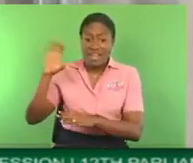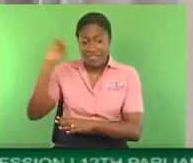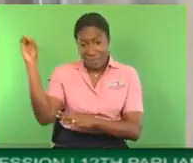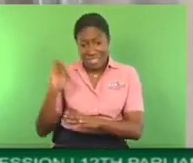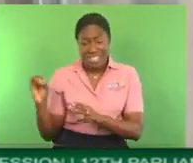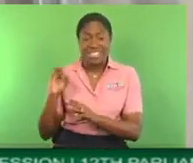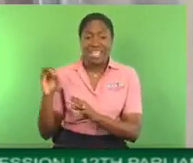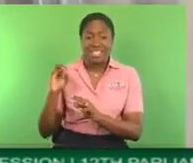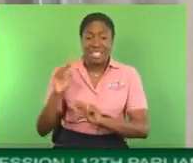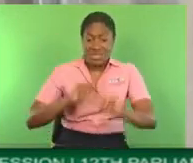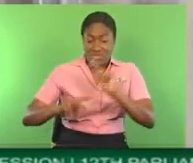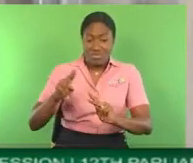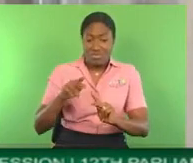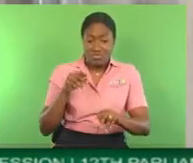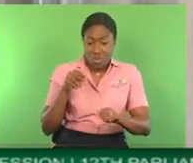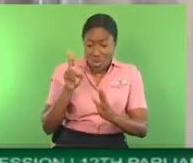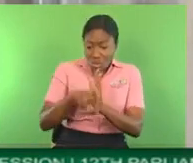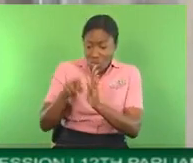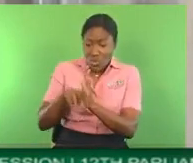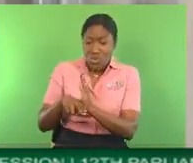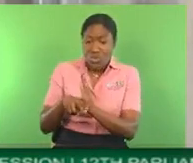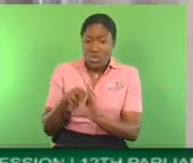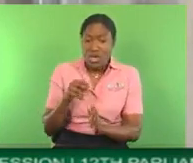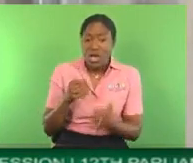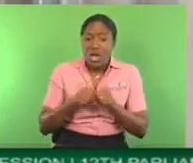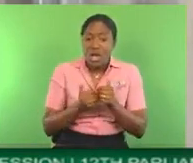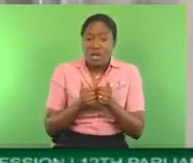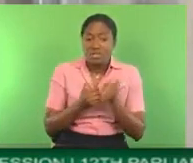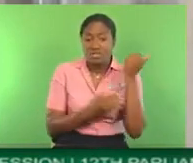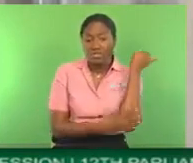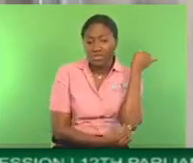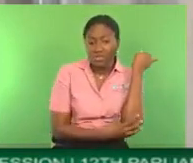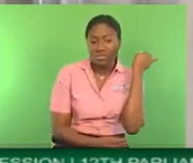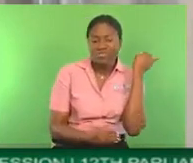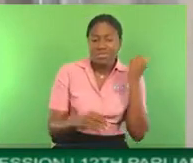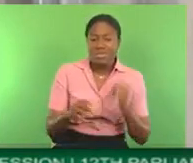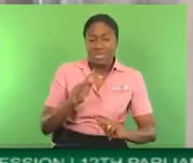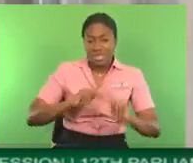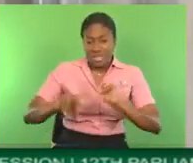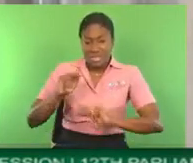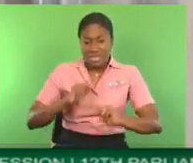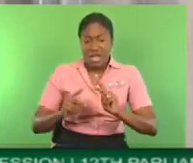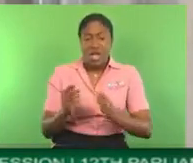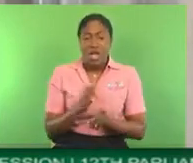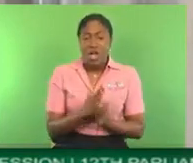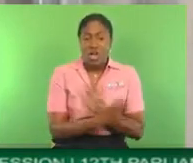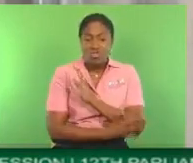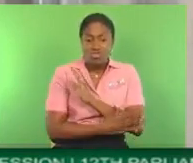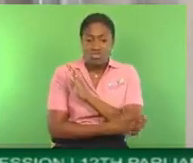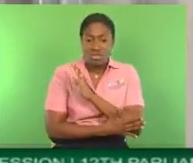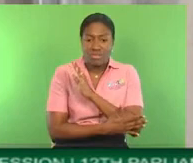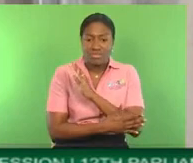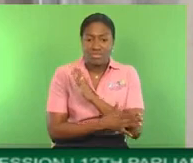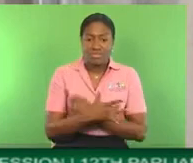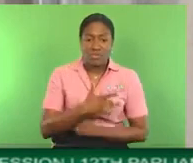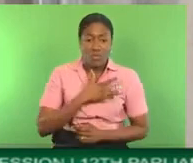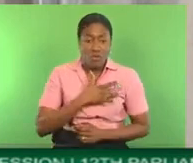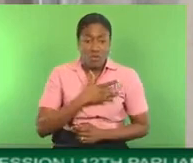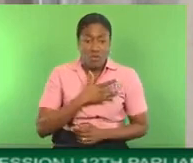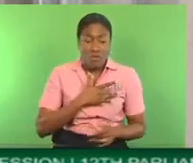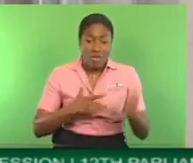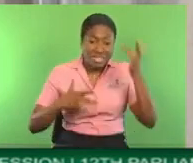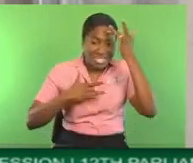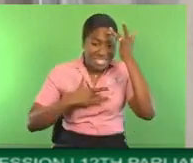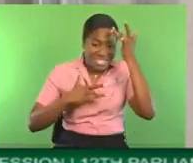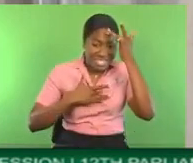these premature deaths occur in low and middle income countries. Cardiovascular disease, Madam